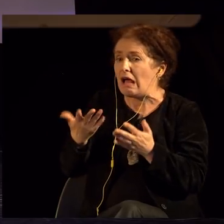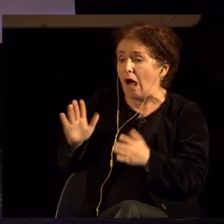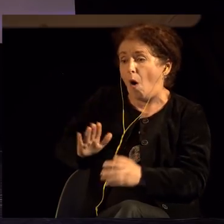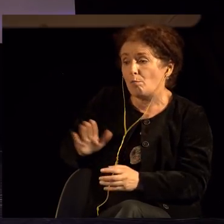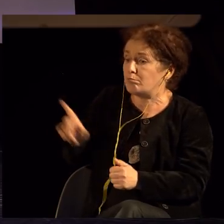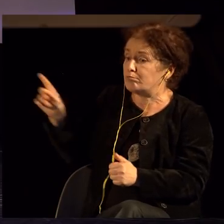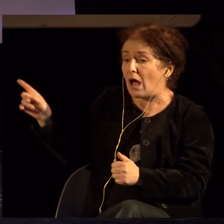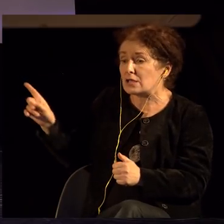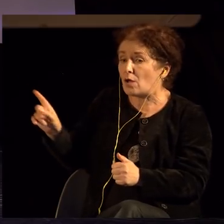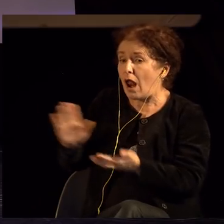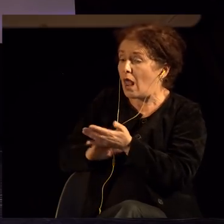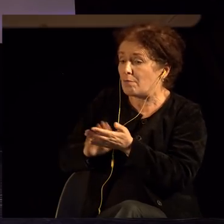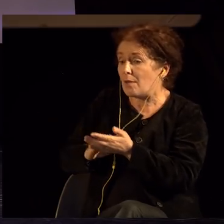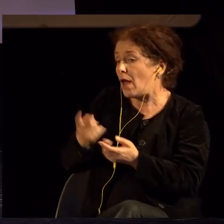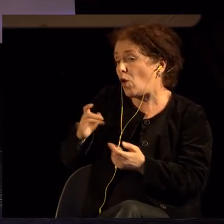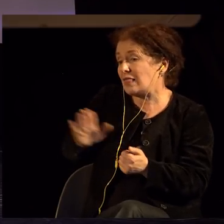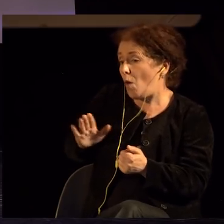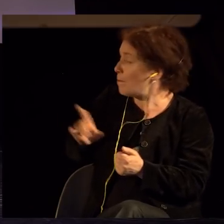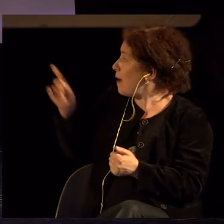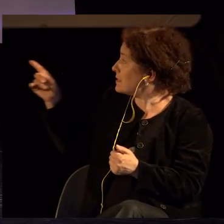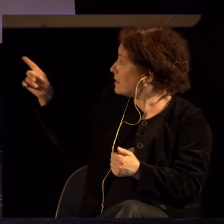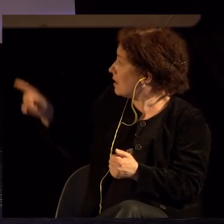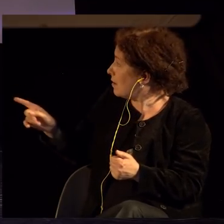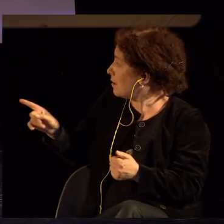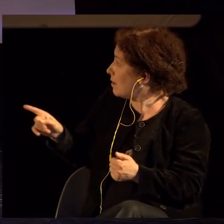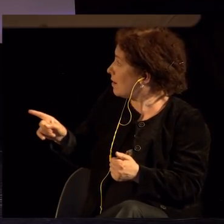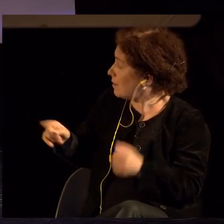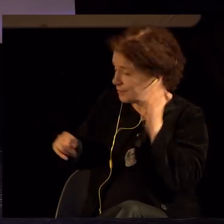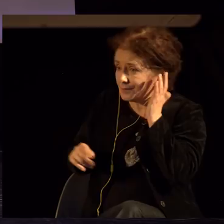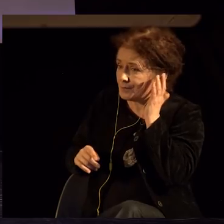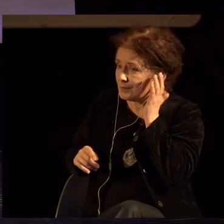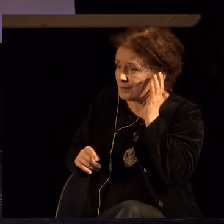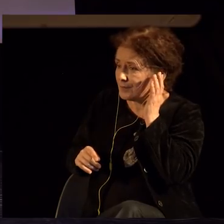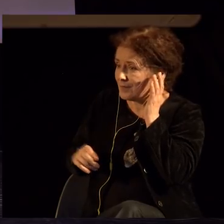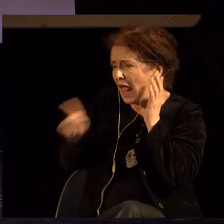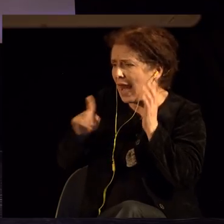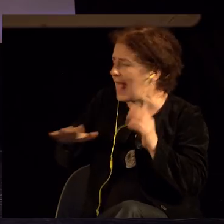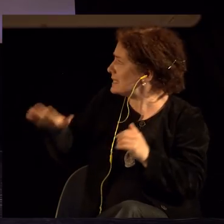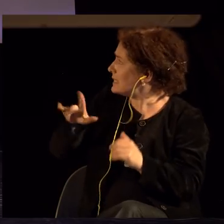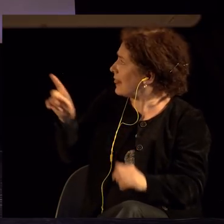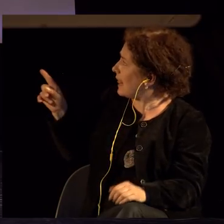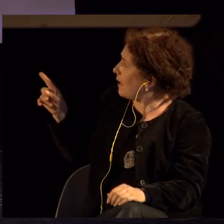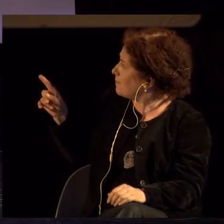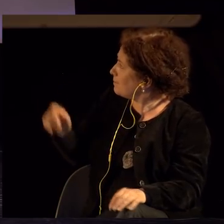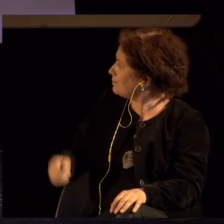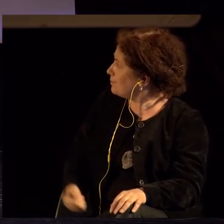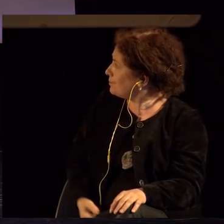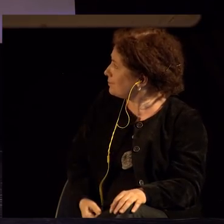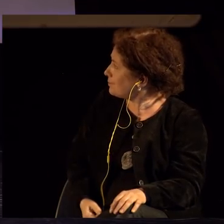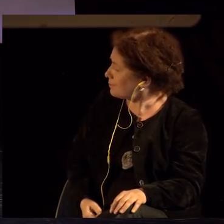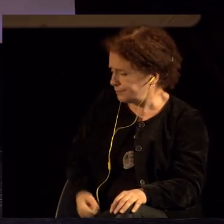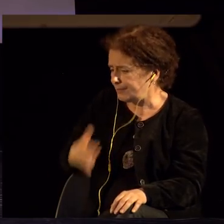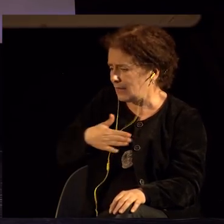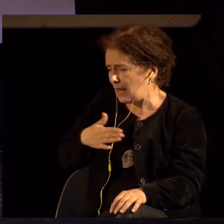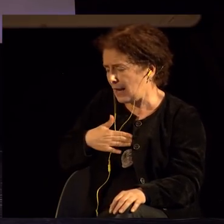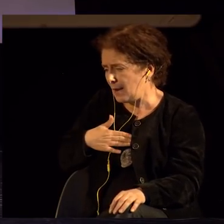or pregnancy? Some, sure. But not all of them. So, there is a big opportunity for